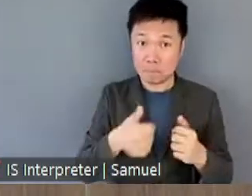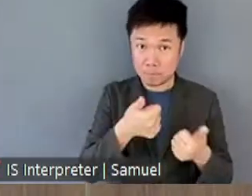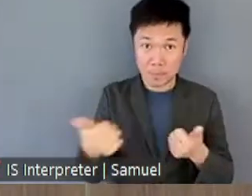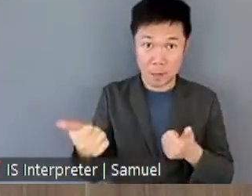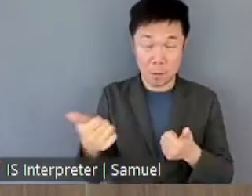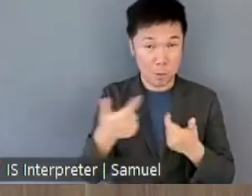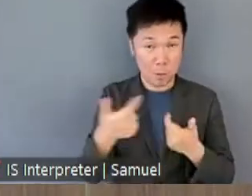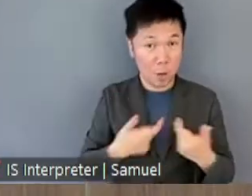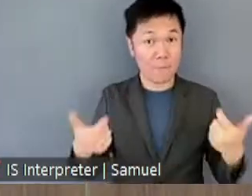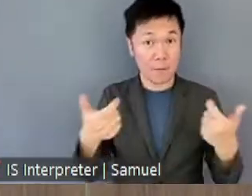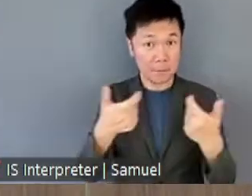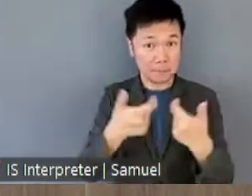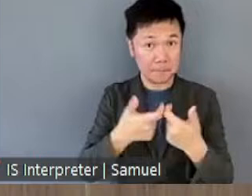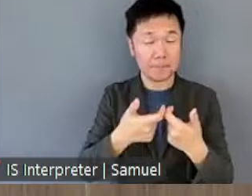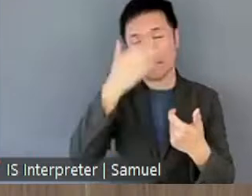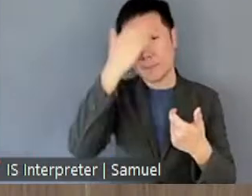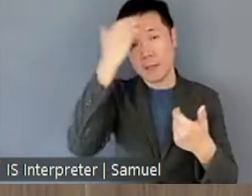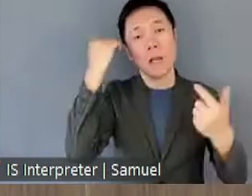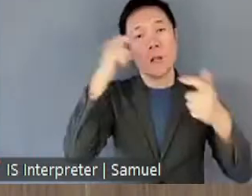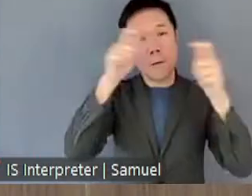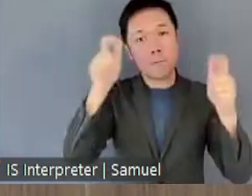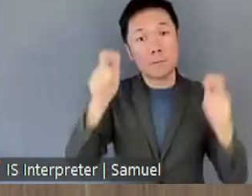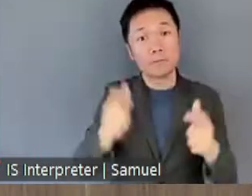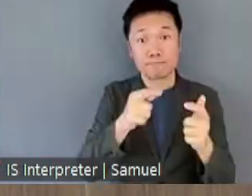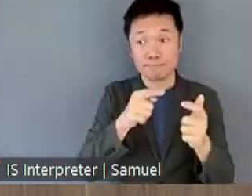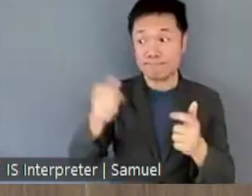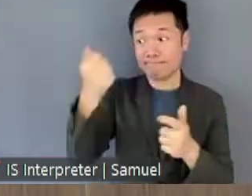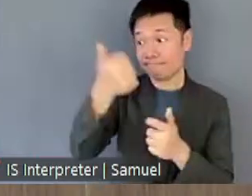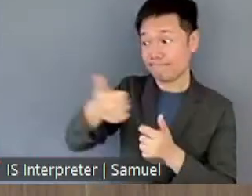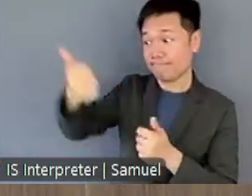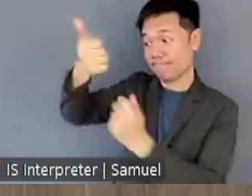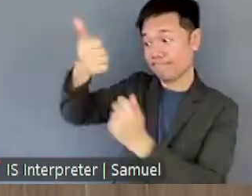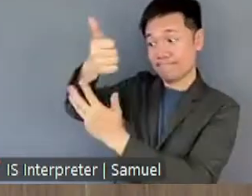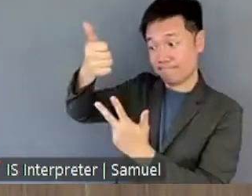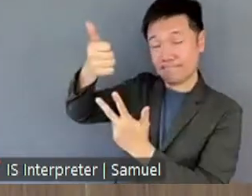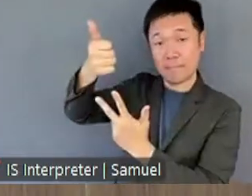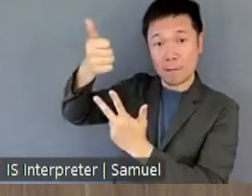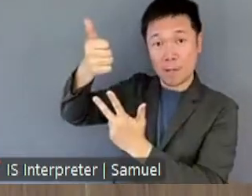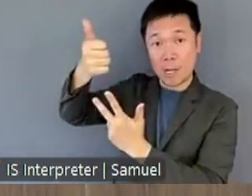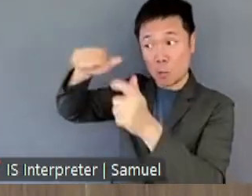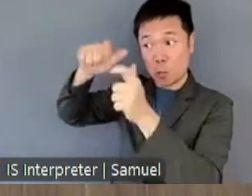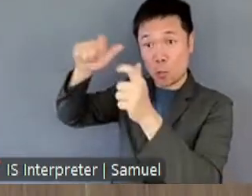of the conference to take note of the report of the chair and the vice chairs?